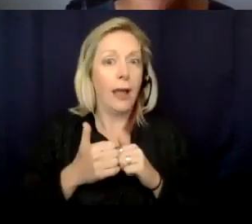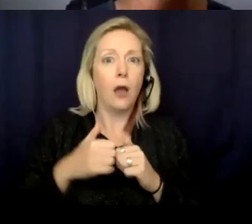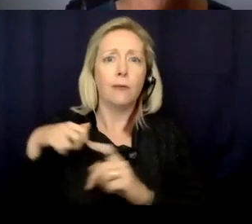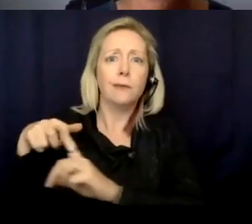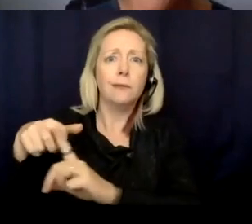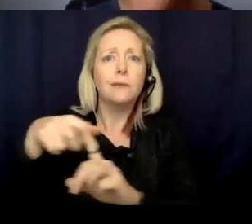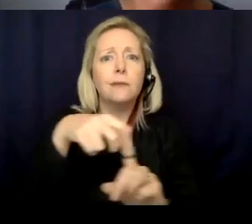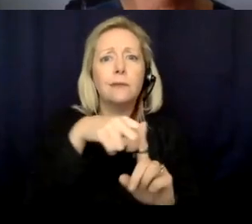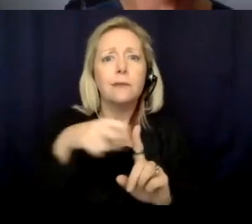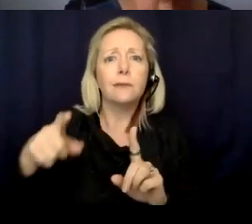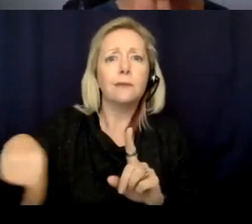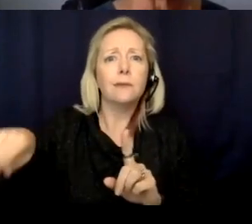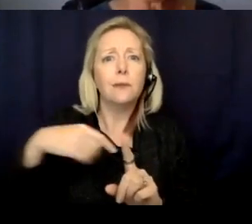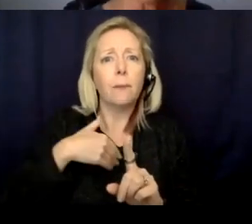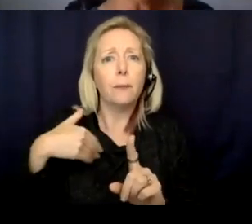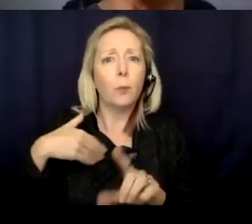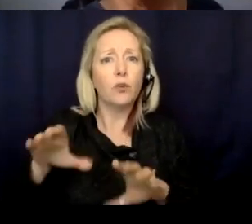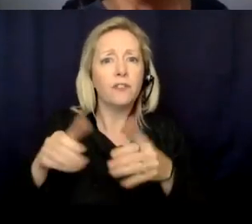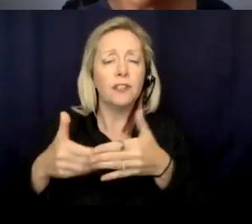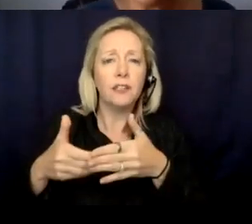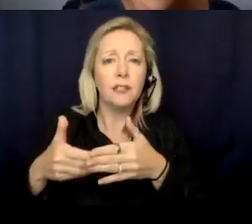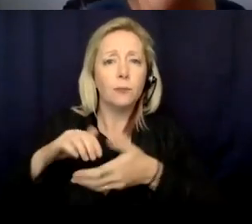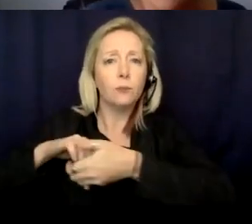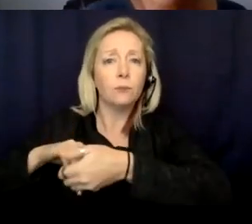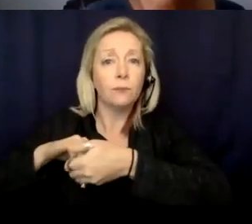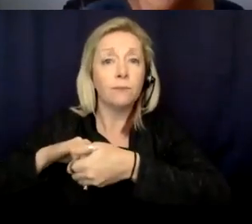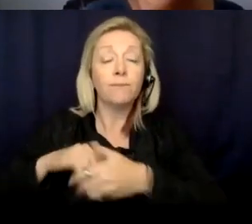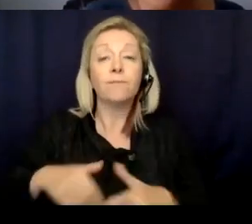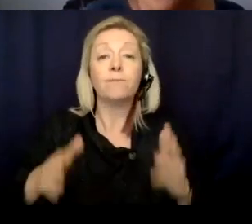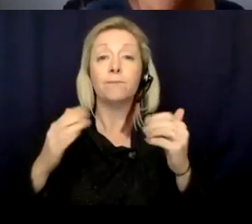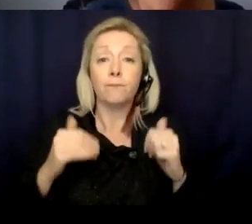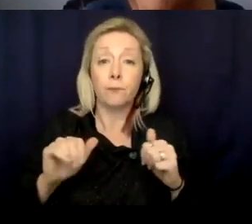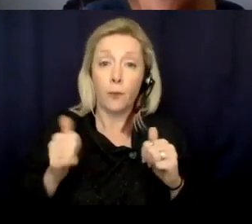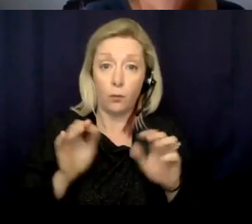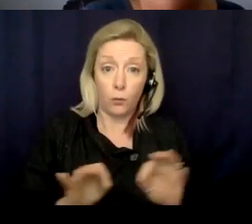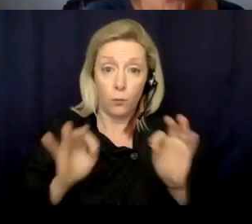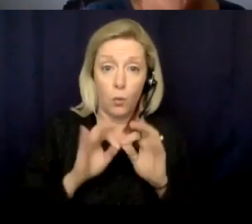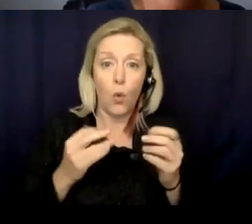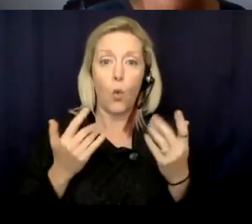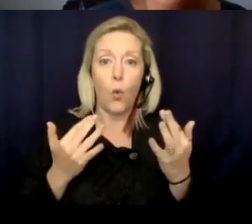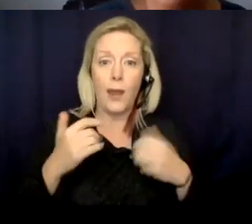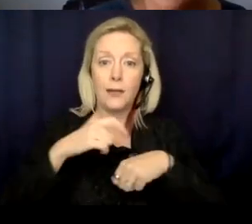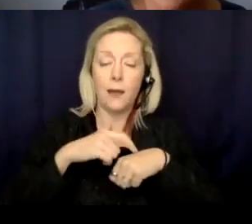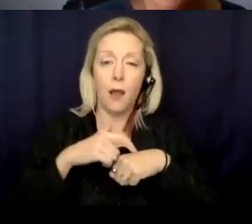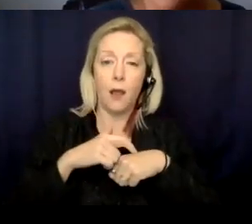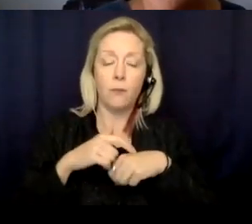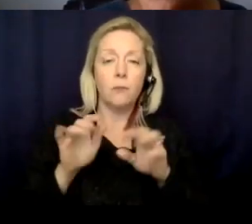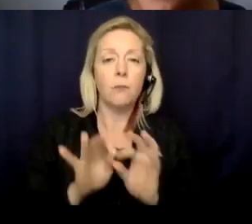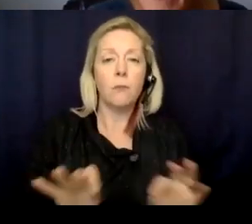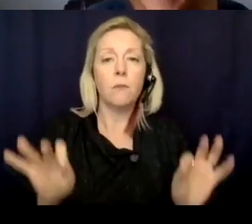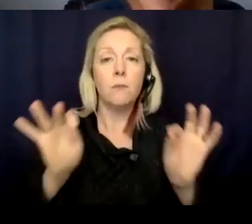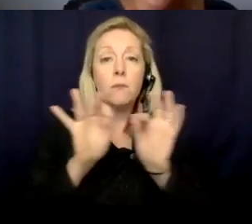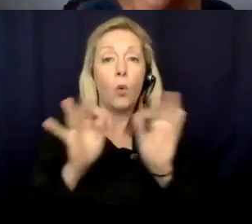ask them and we work together. Wait time is just one of the most important things that we can